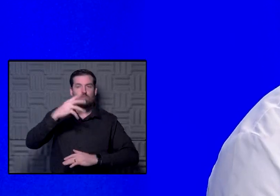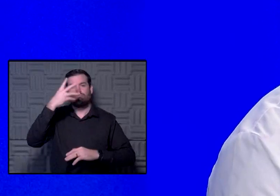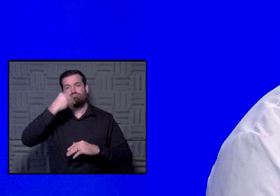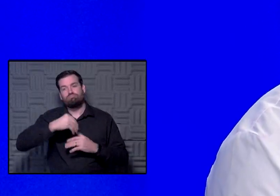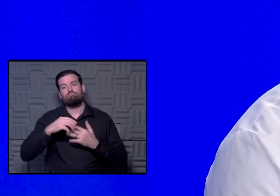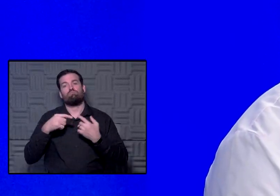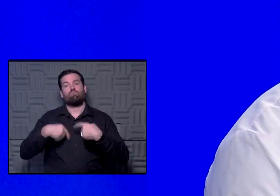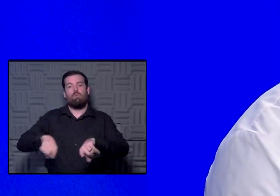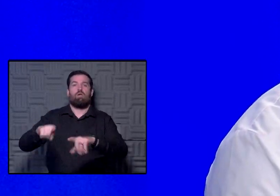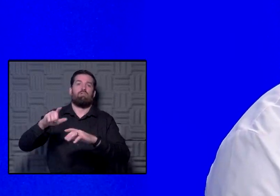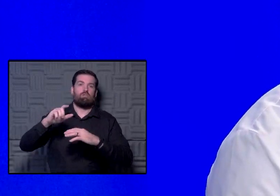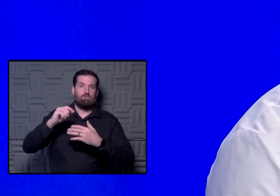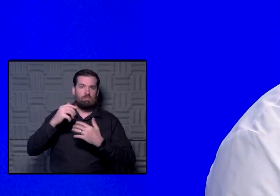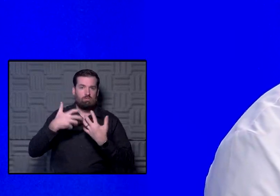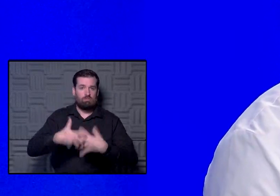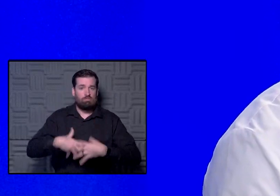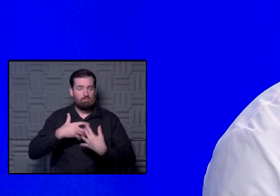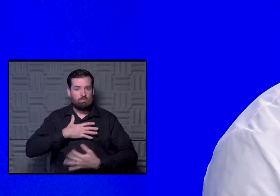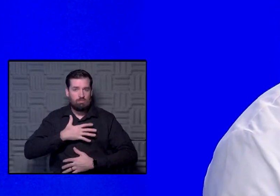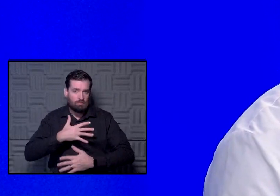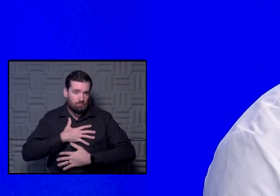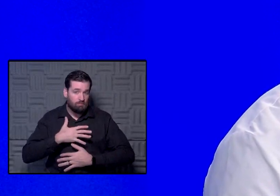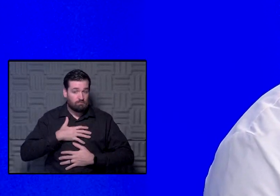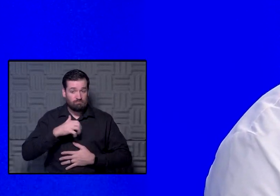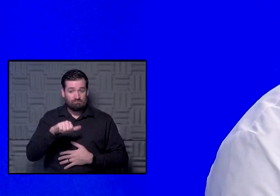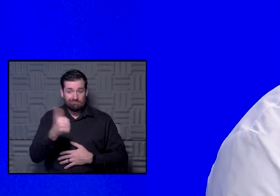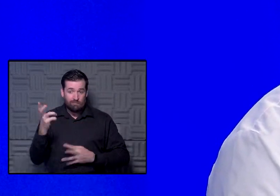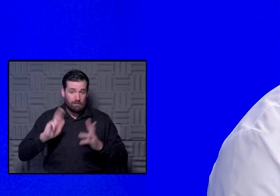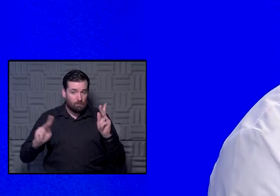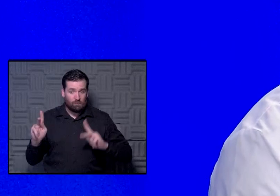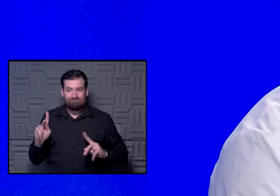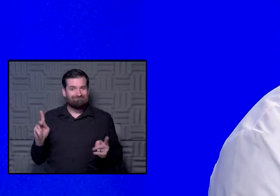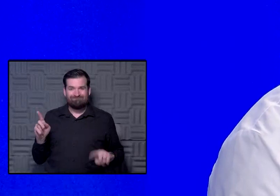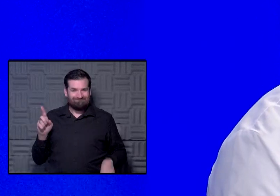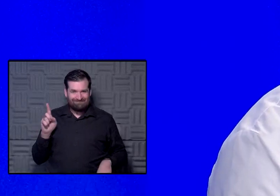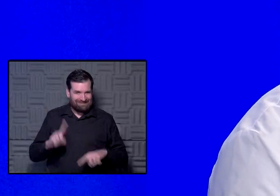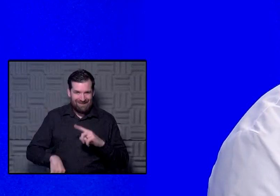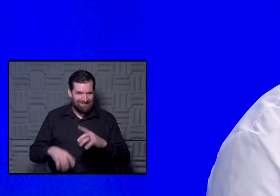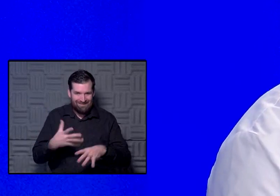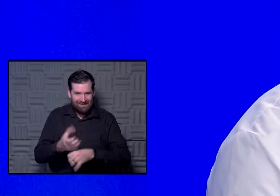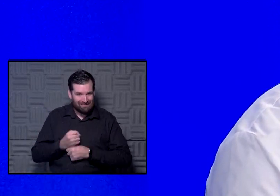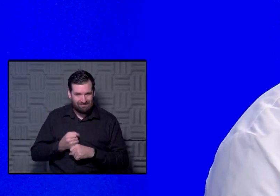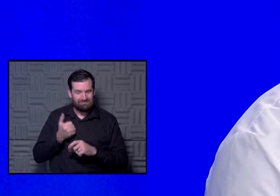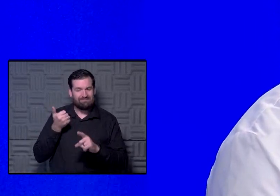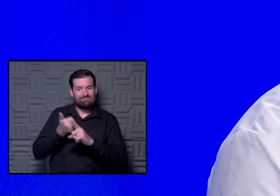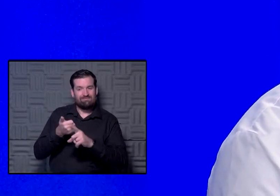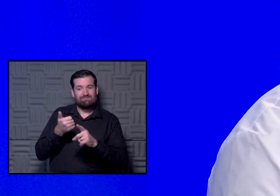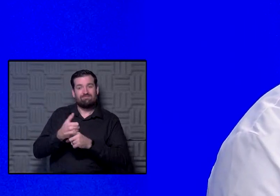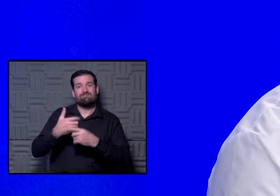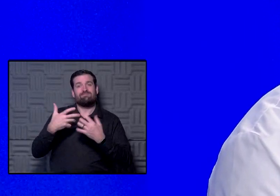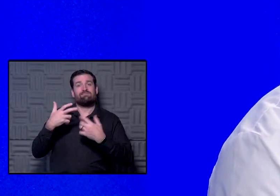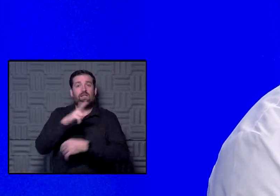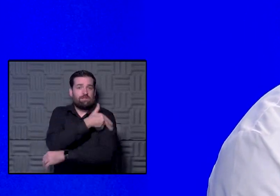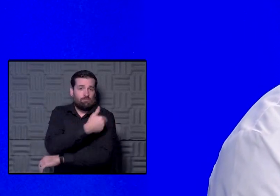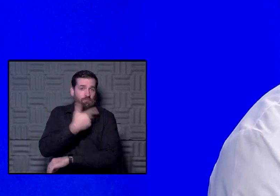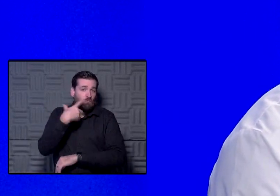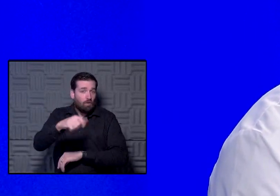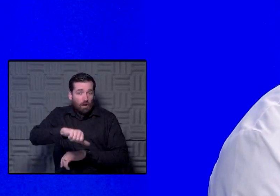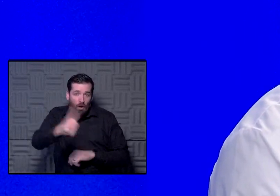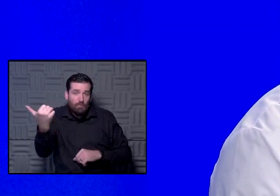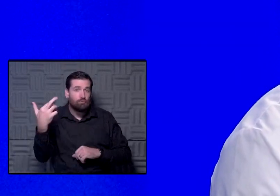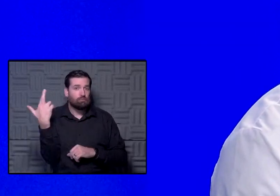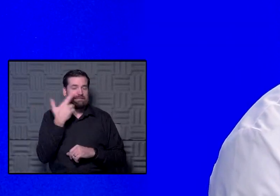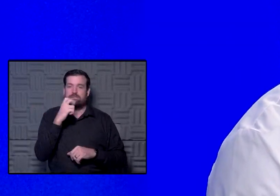on the ventilator, that other people may not be able to get who are in the hospital for other reasons and critically ill.